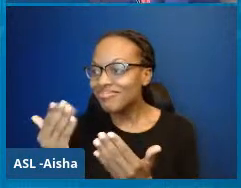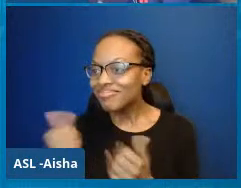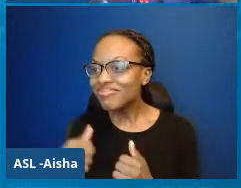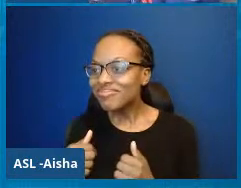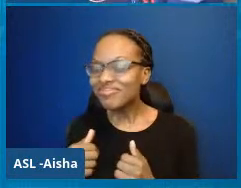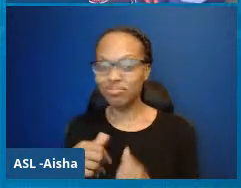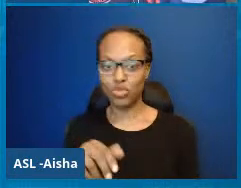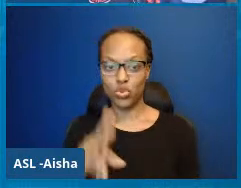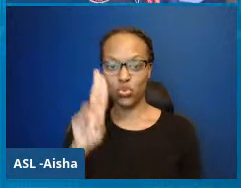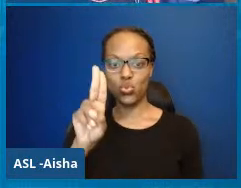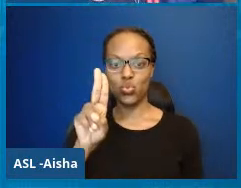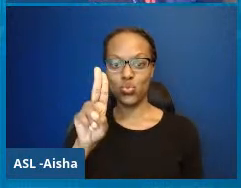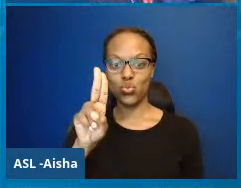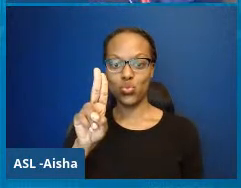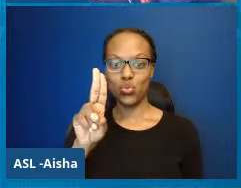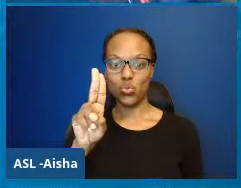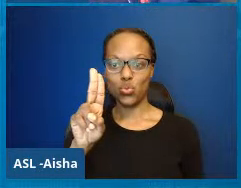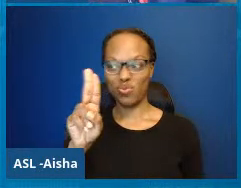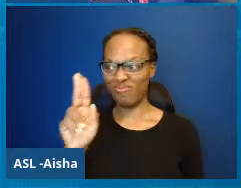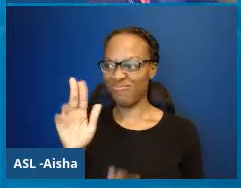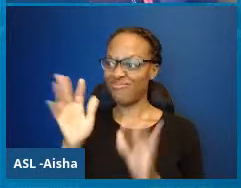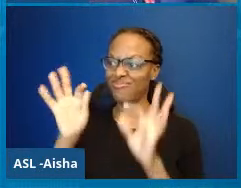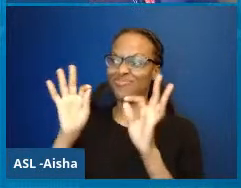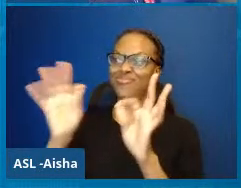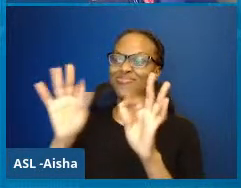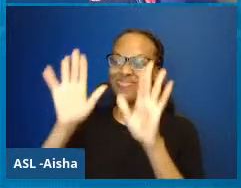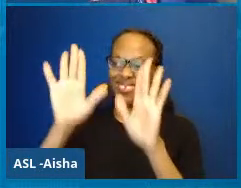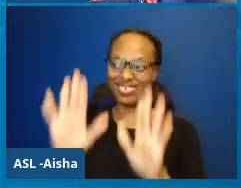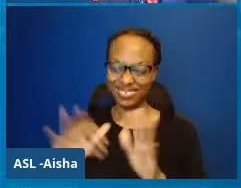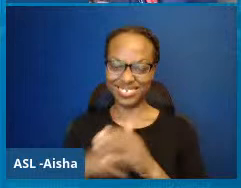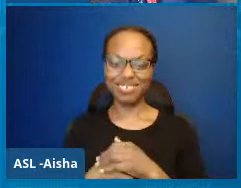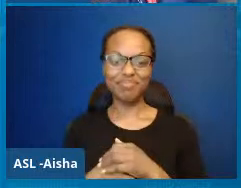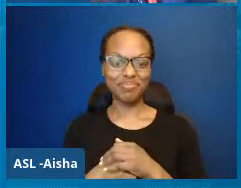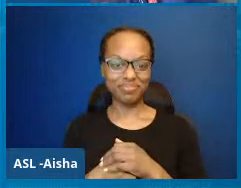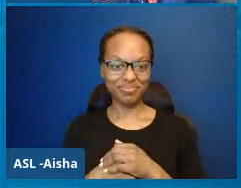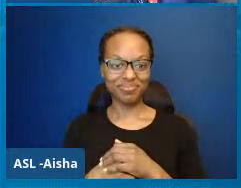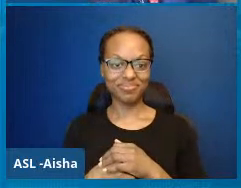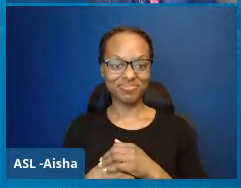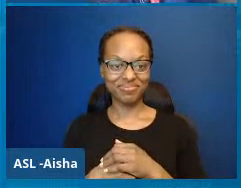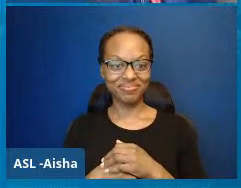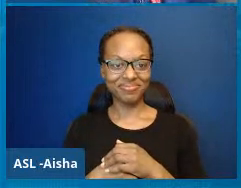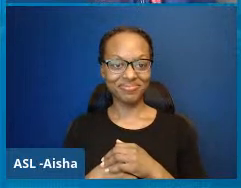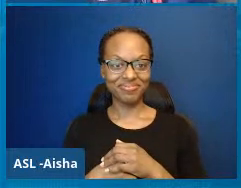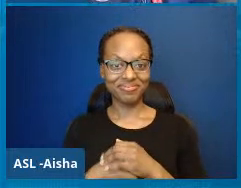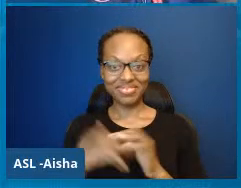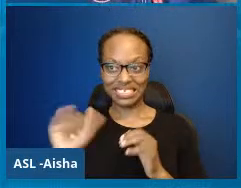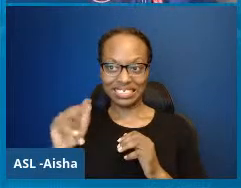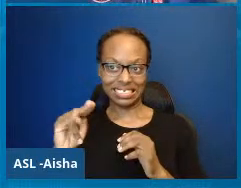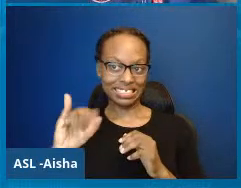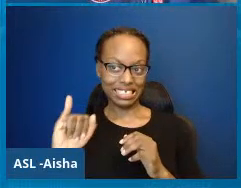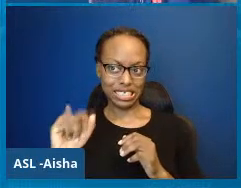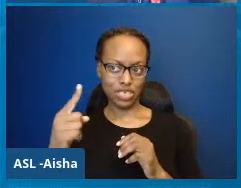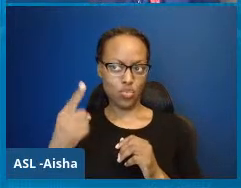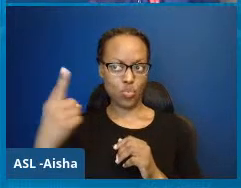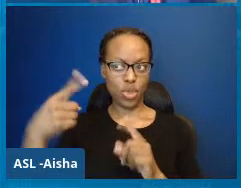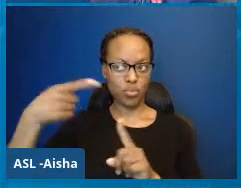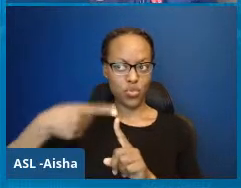It's a U. Excellent job. So we go back. I know. So Jenny, you get 1 point. You're on the